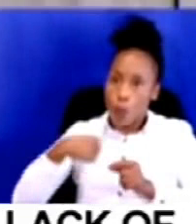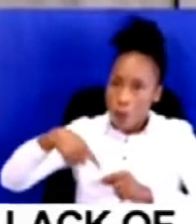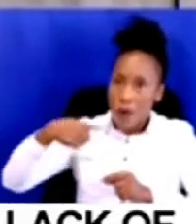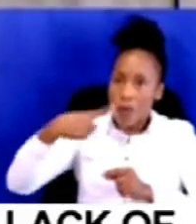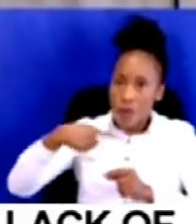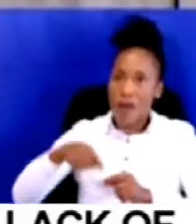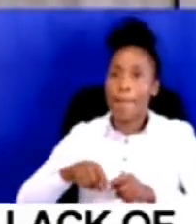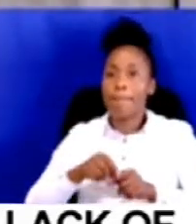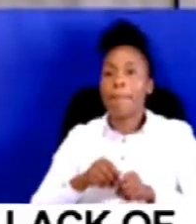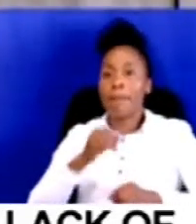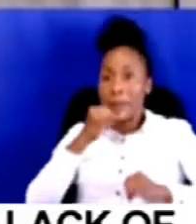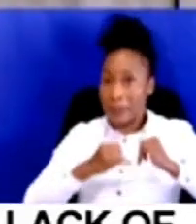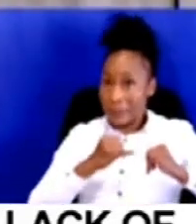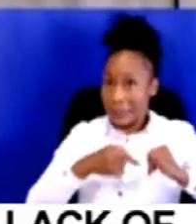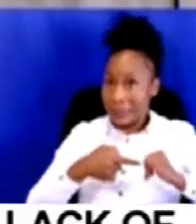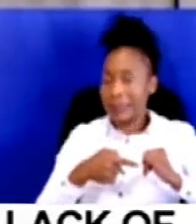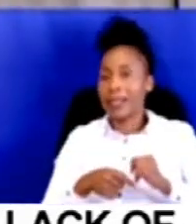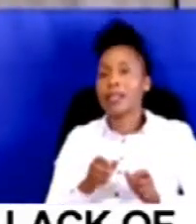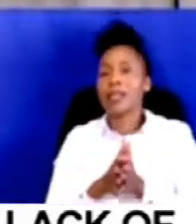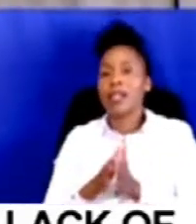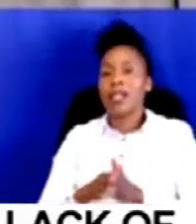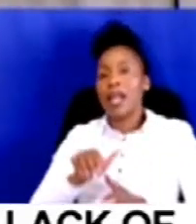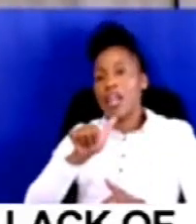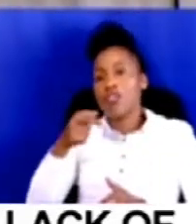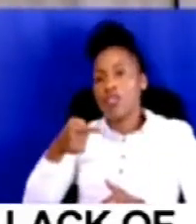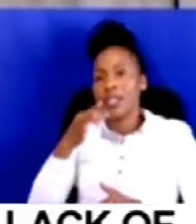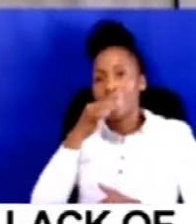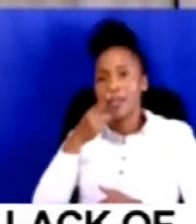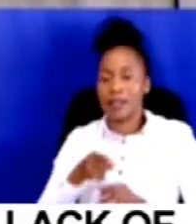you, Honorable Deputy President.